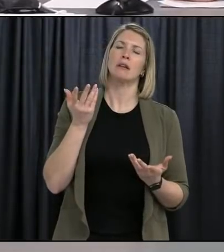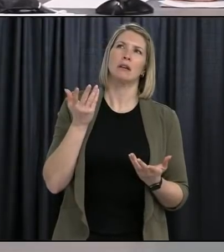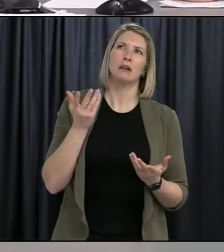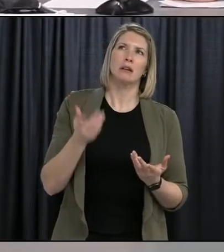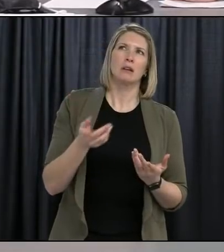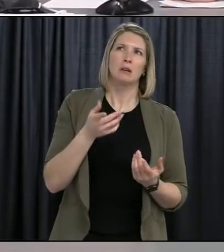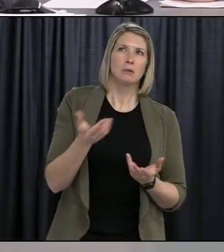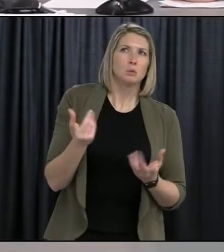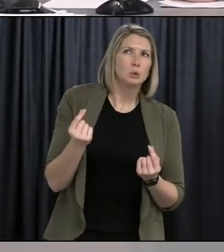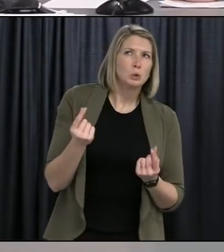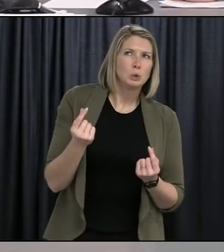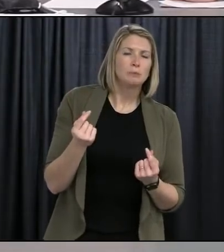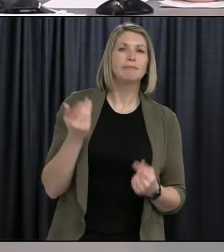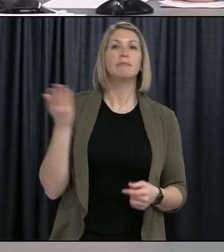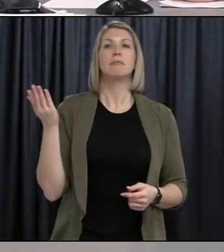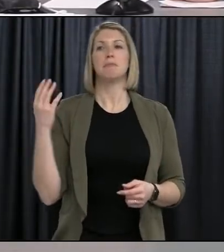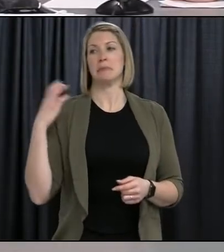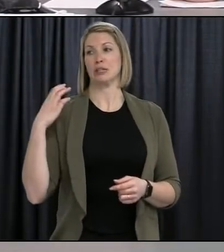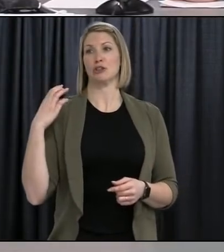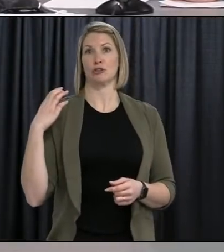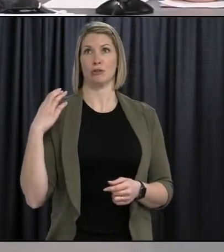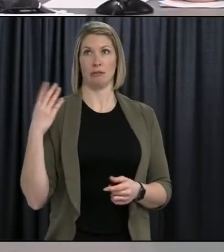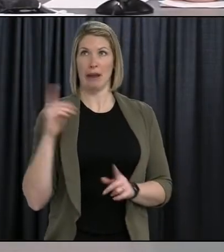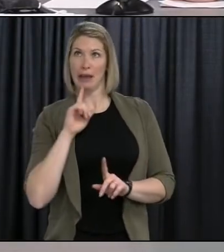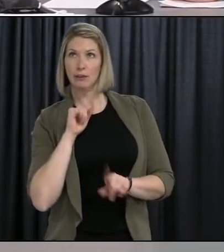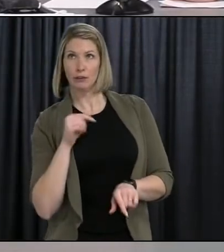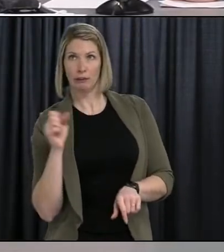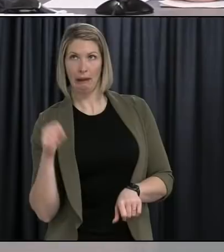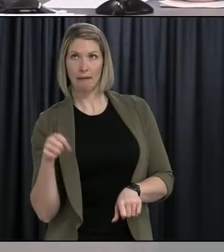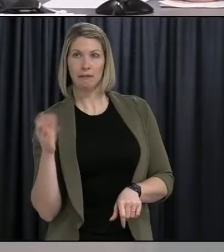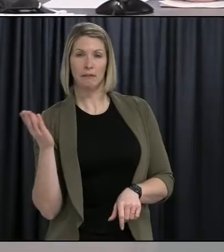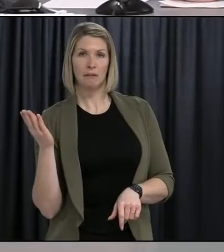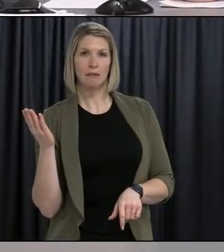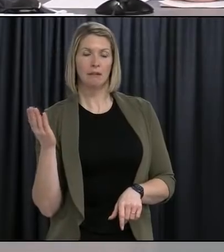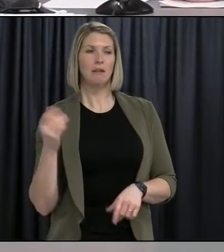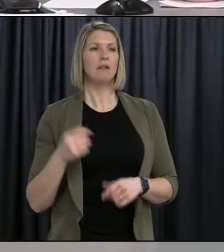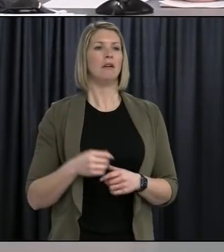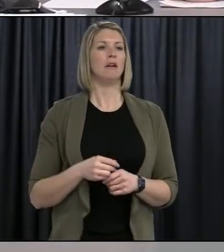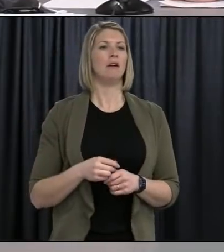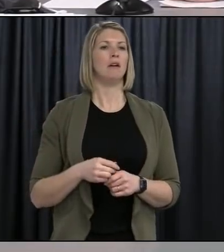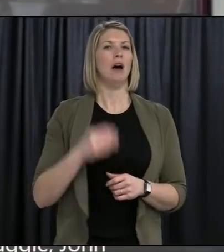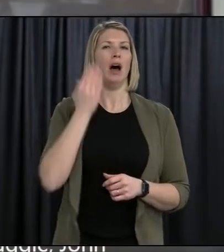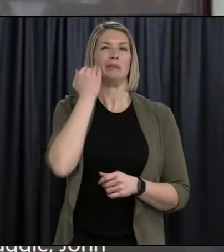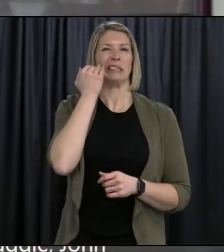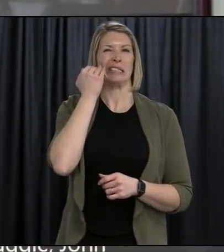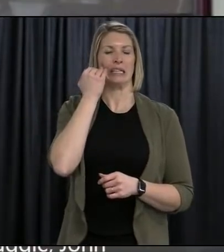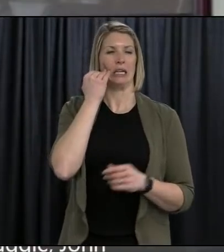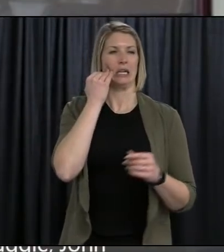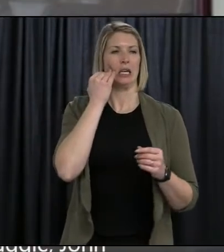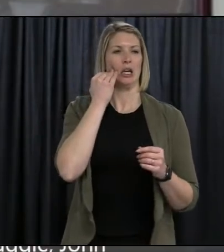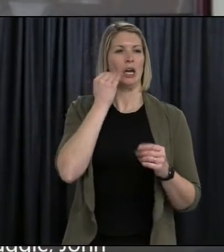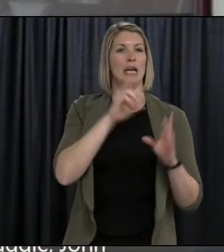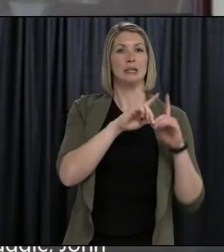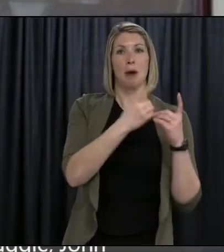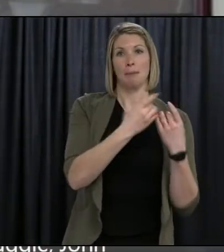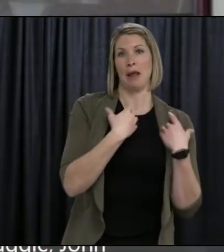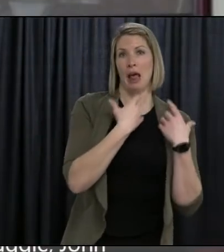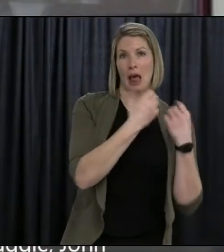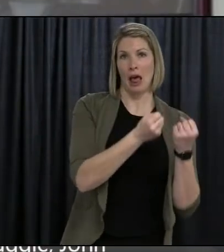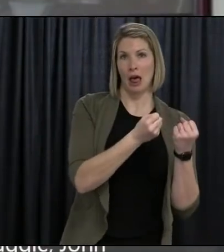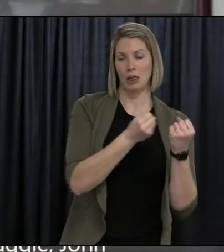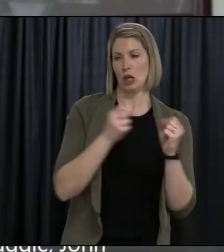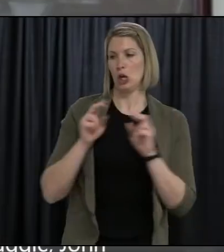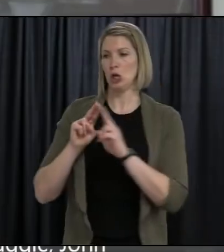demand. No, we actually, there was a meeting with unions and the Department of Health